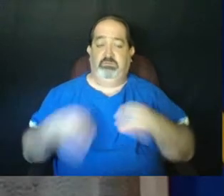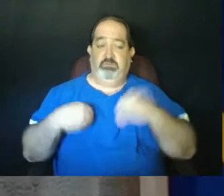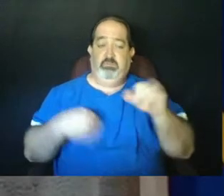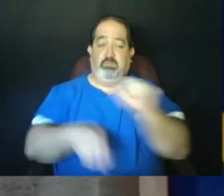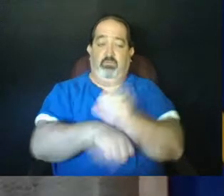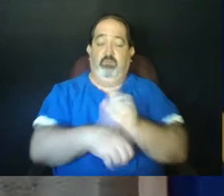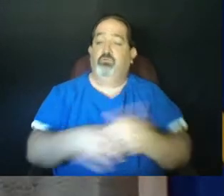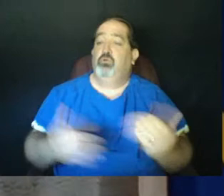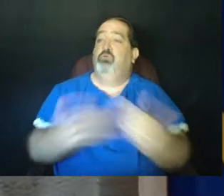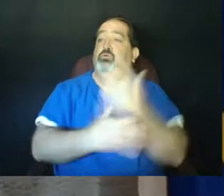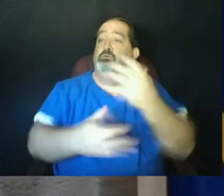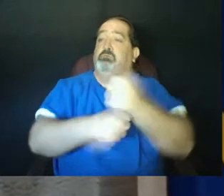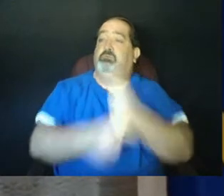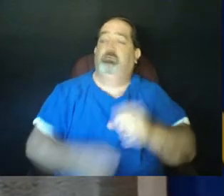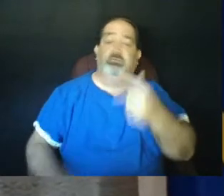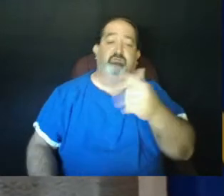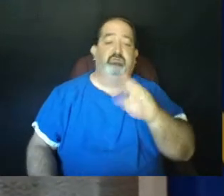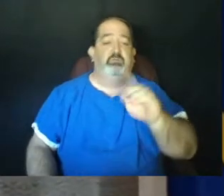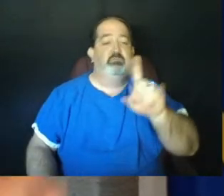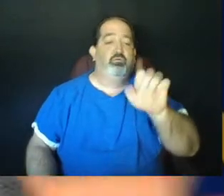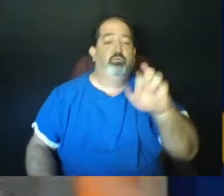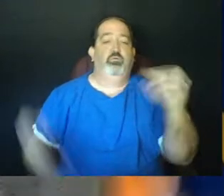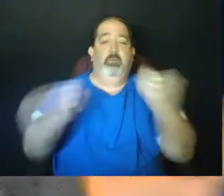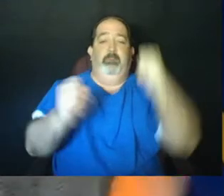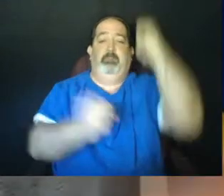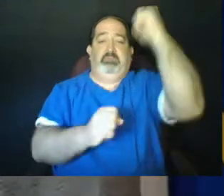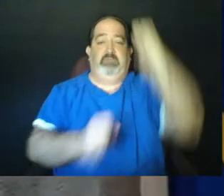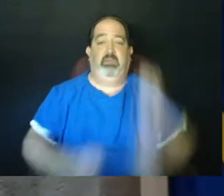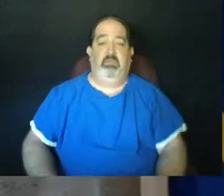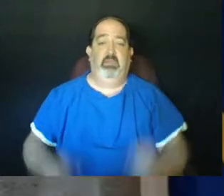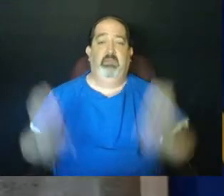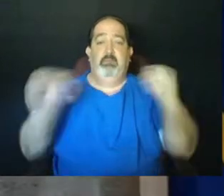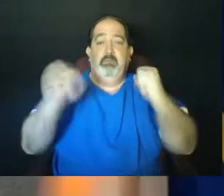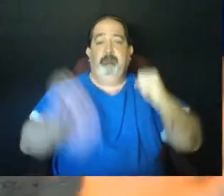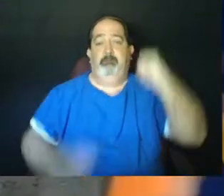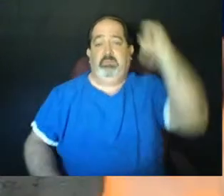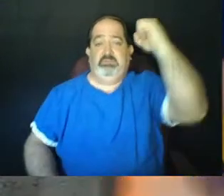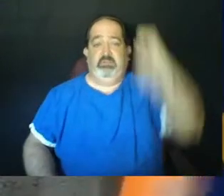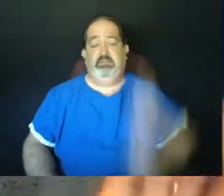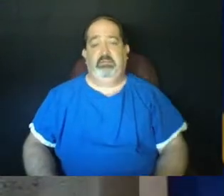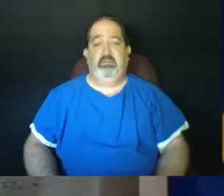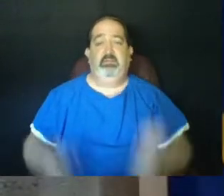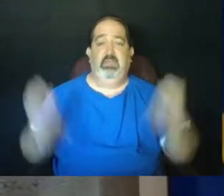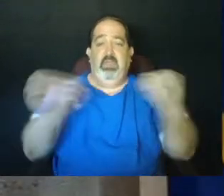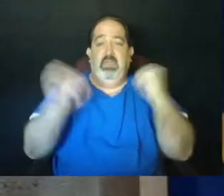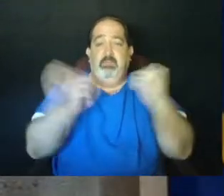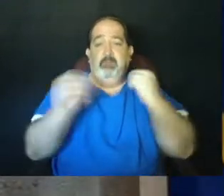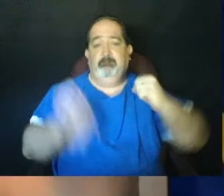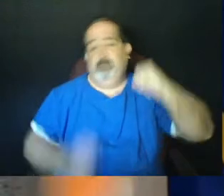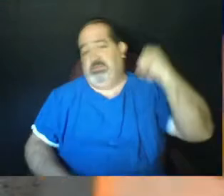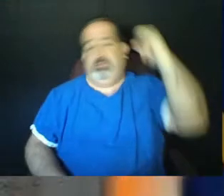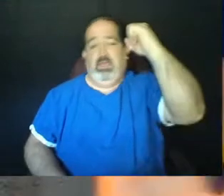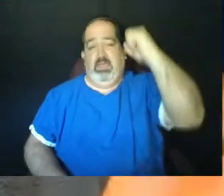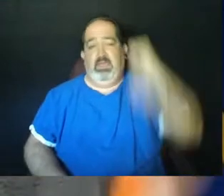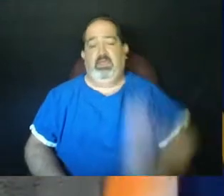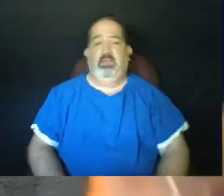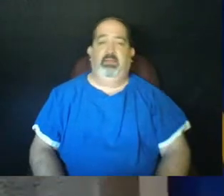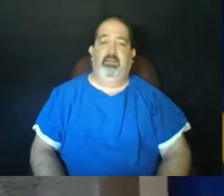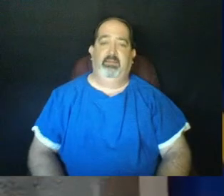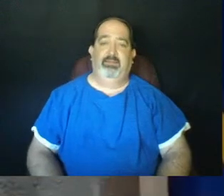For the newest recipients of the Gem d'Or, hip hip, hip hip, hip hip.